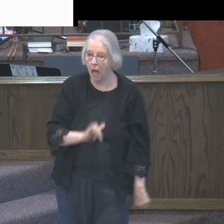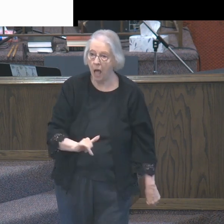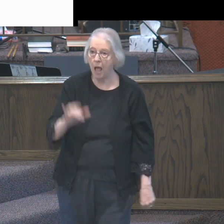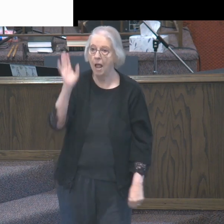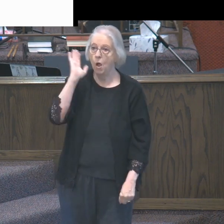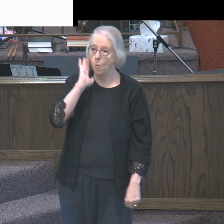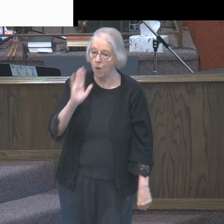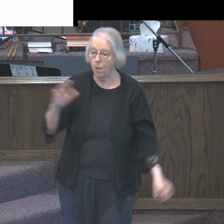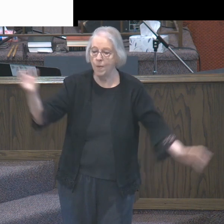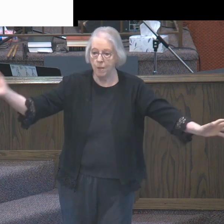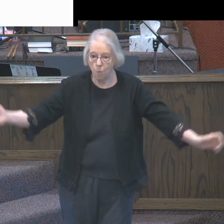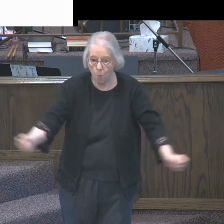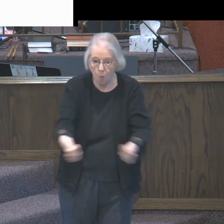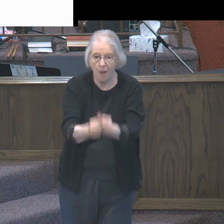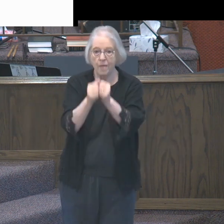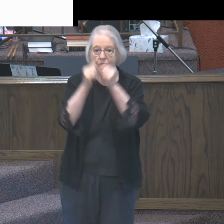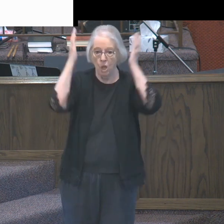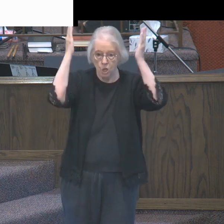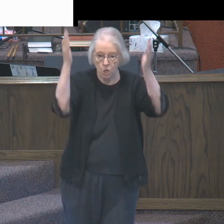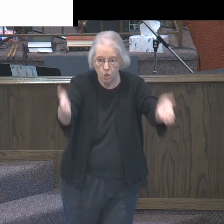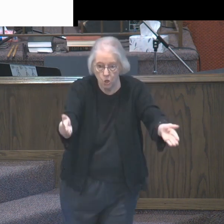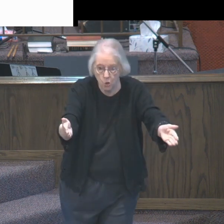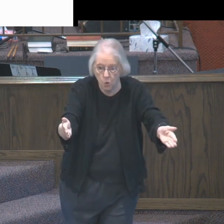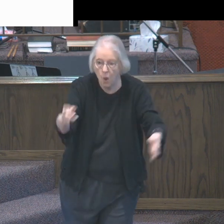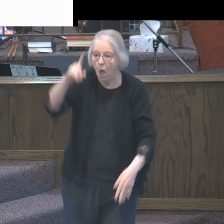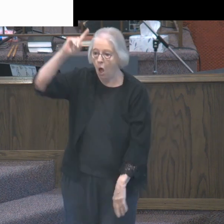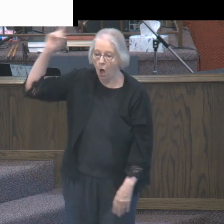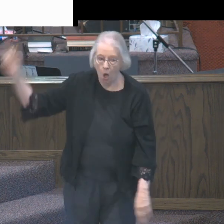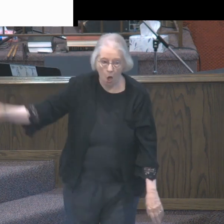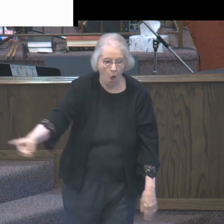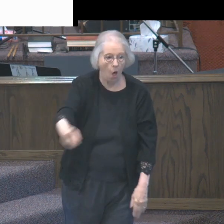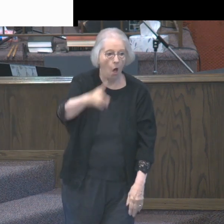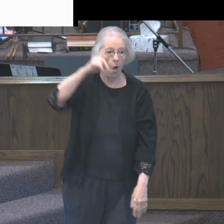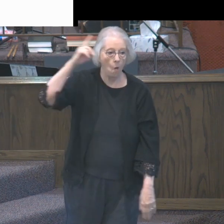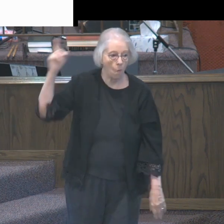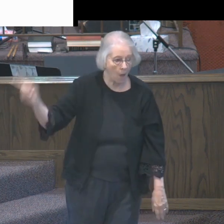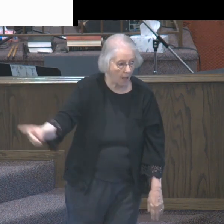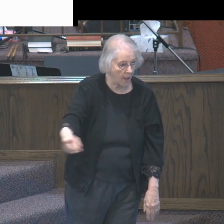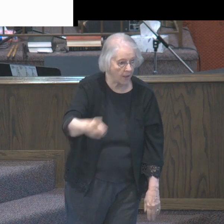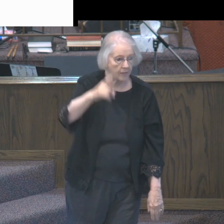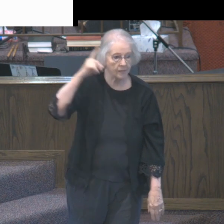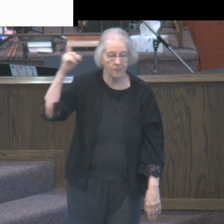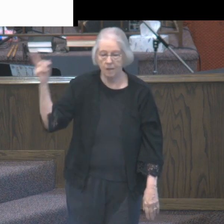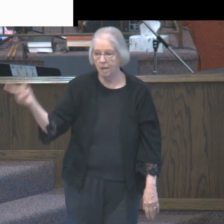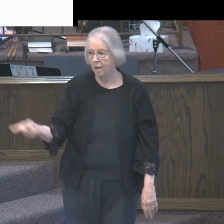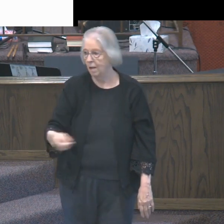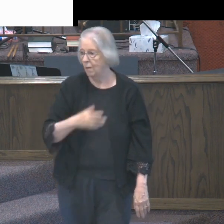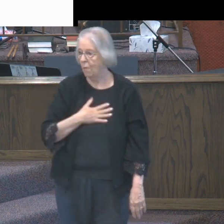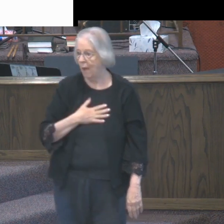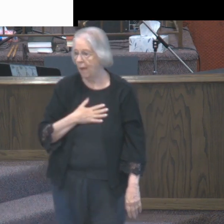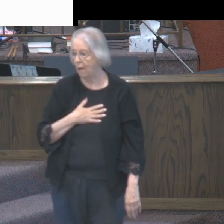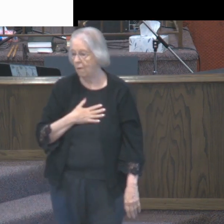knowing that the trial does exactly what Paul just